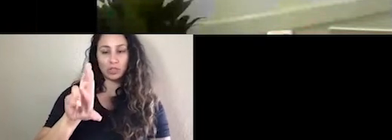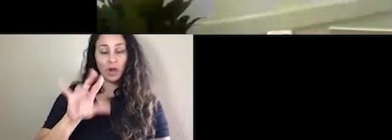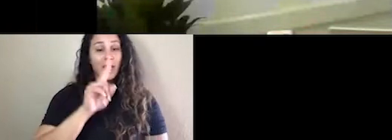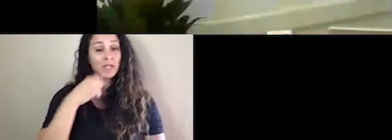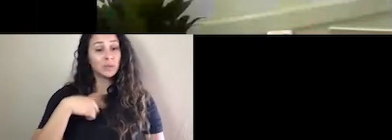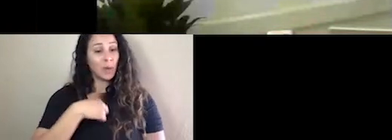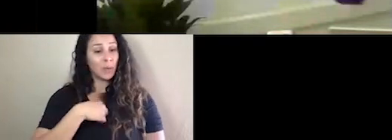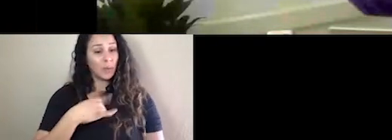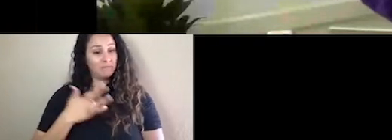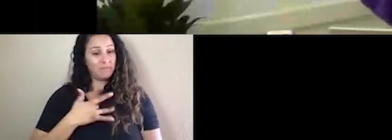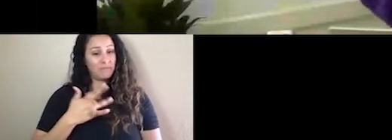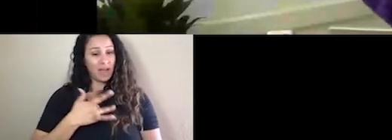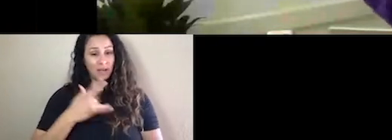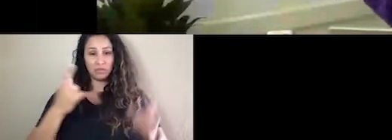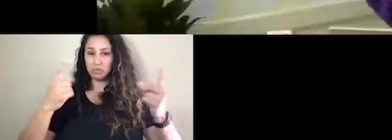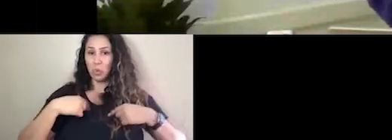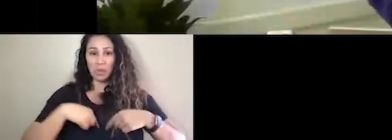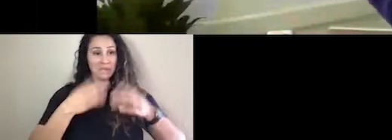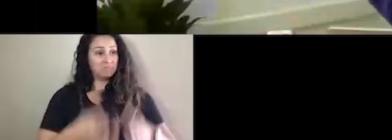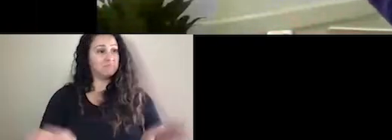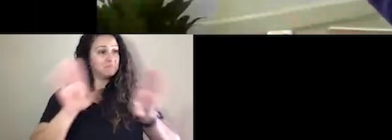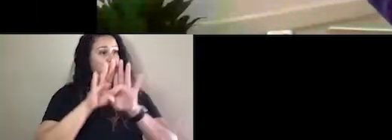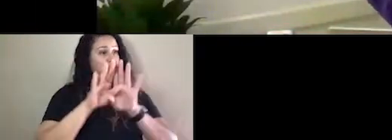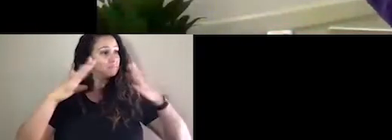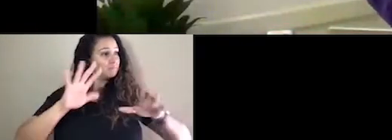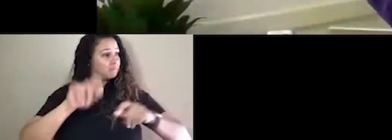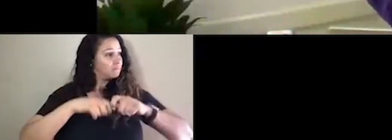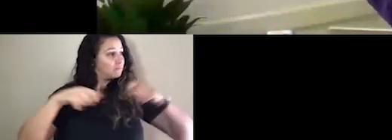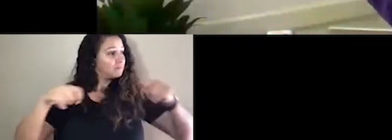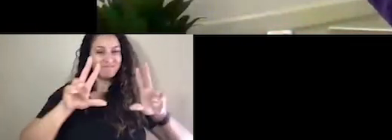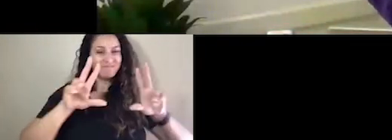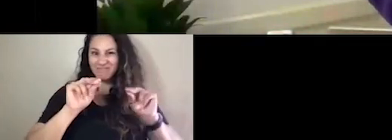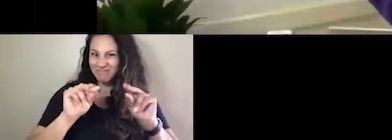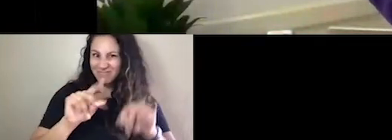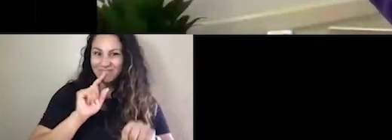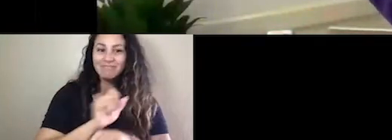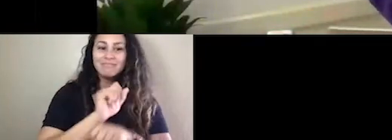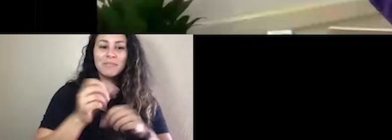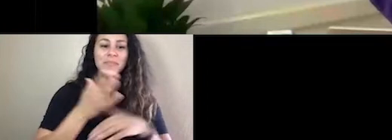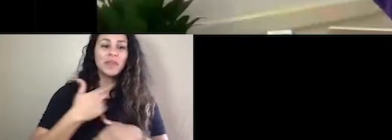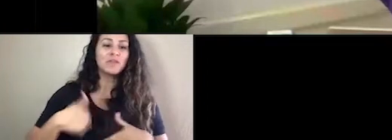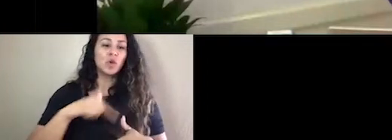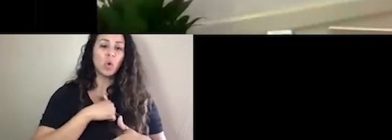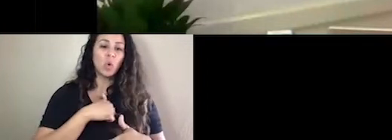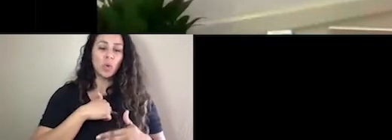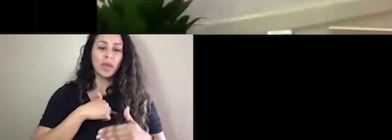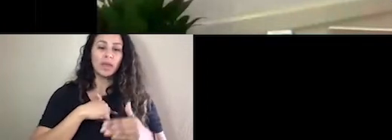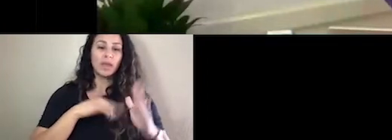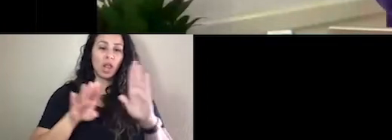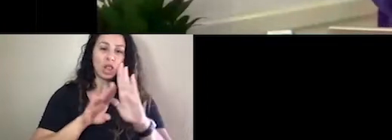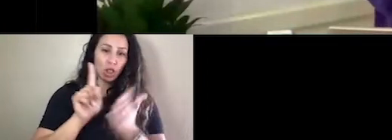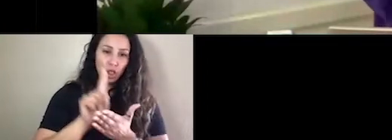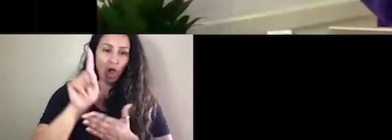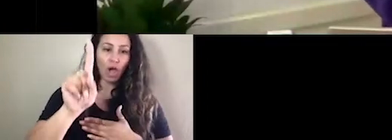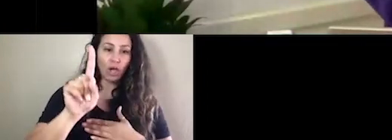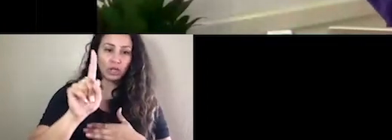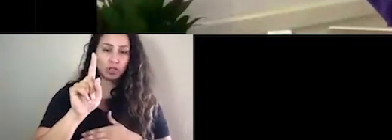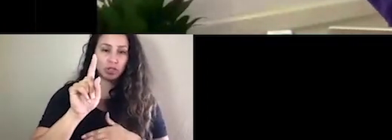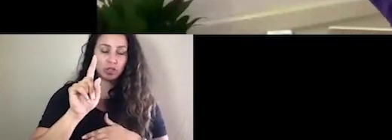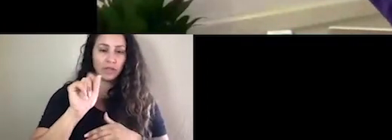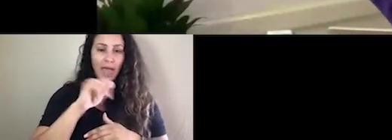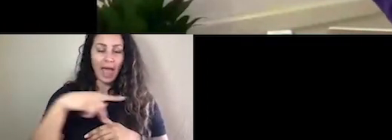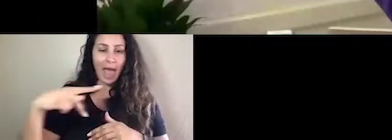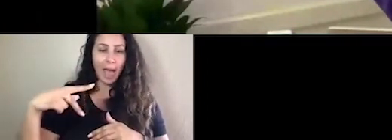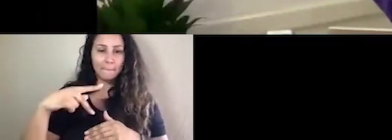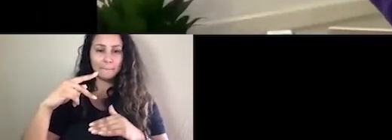that this is where it ended, but no. After we launched the in the App Accelerator built application,